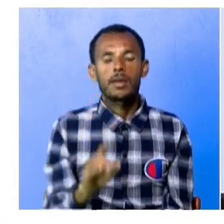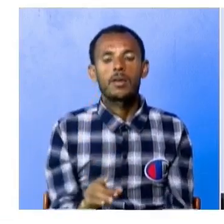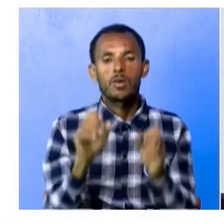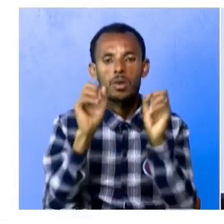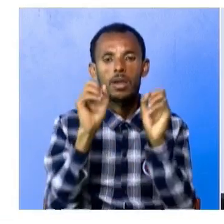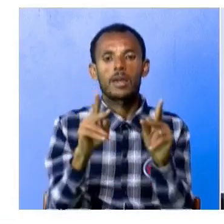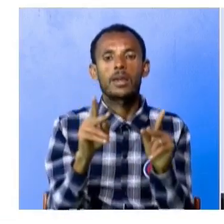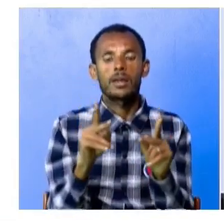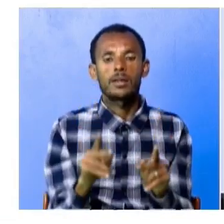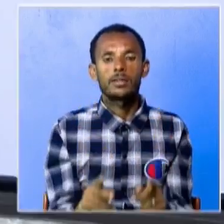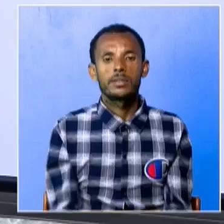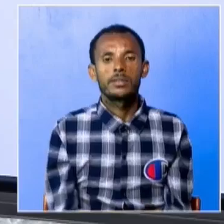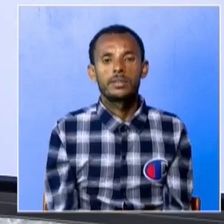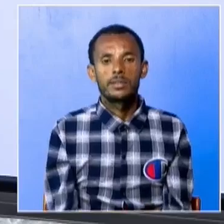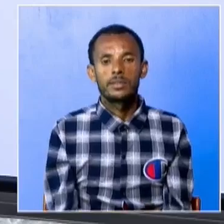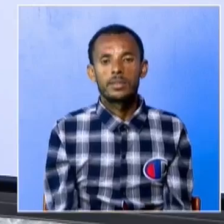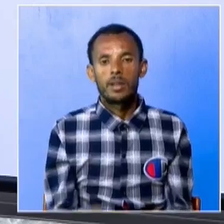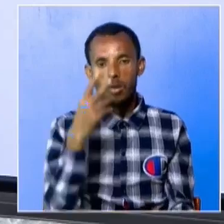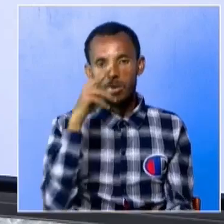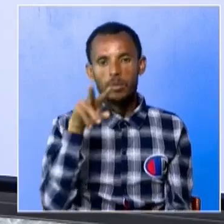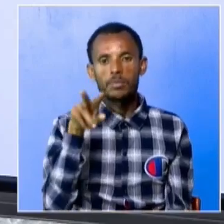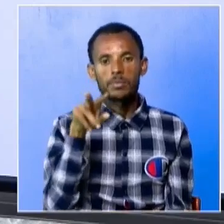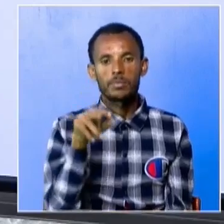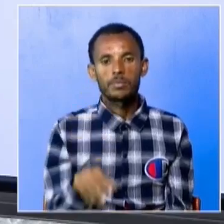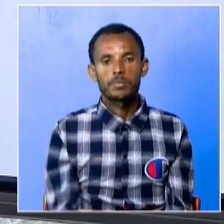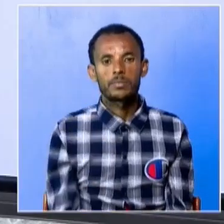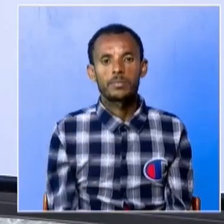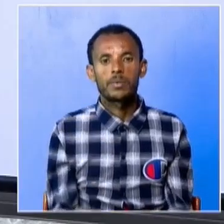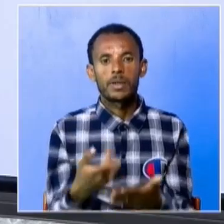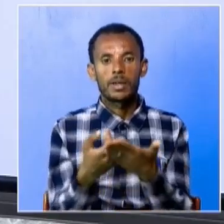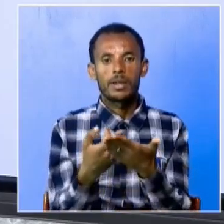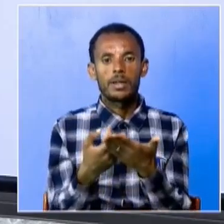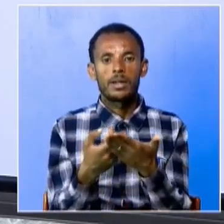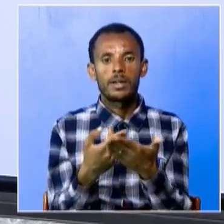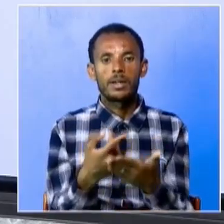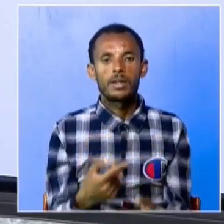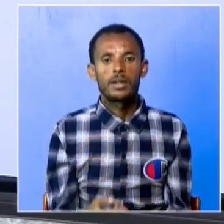okay? Look, here